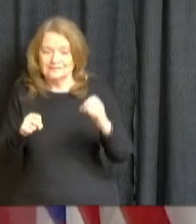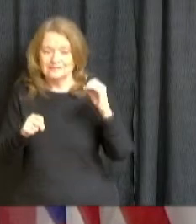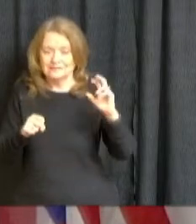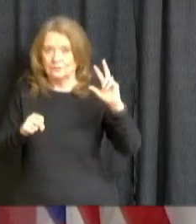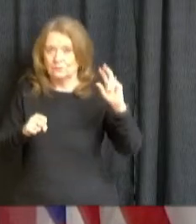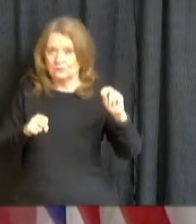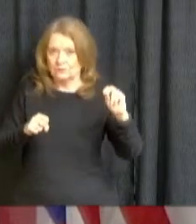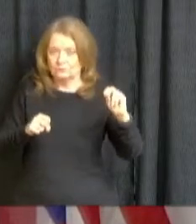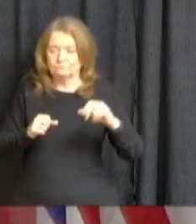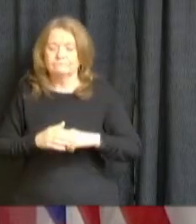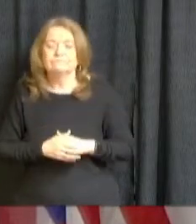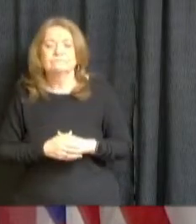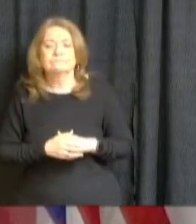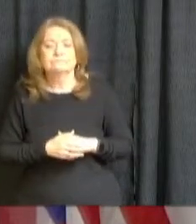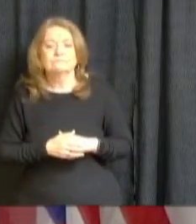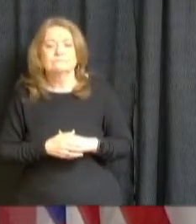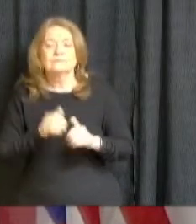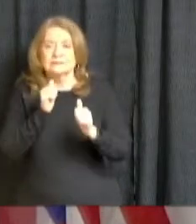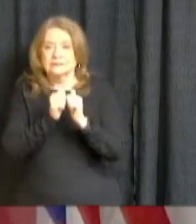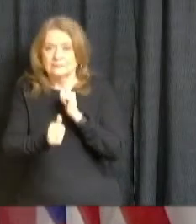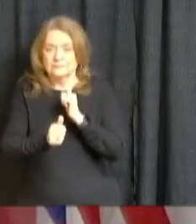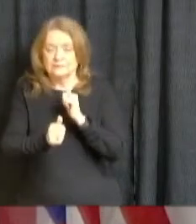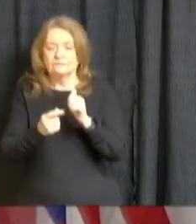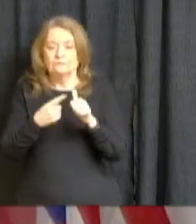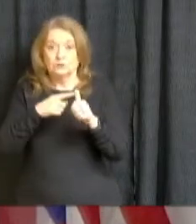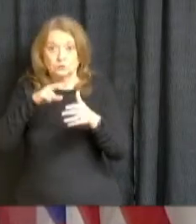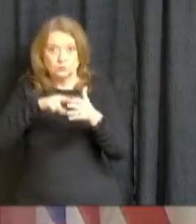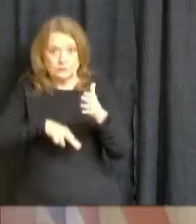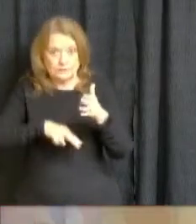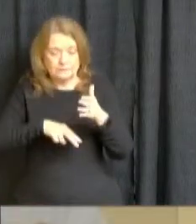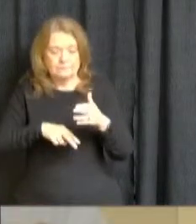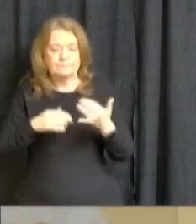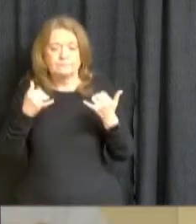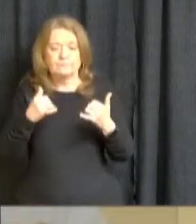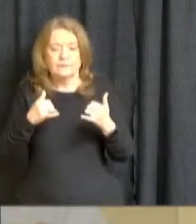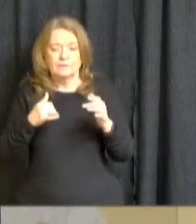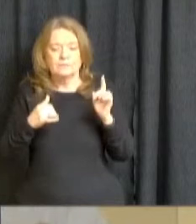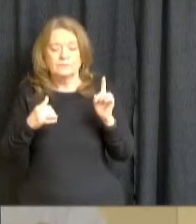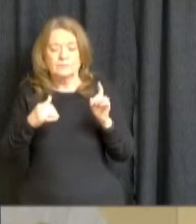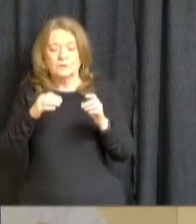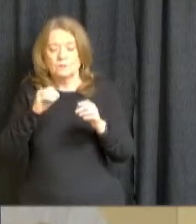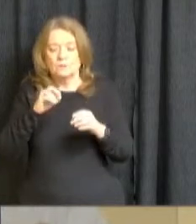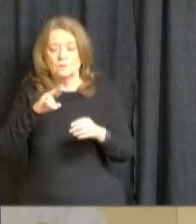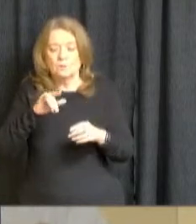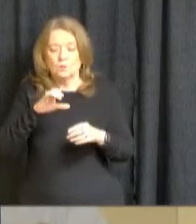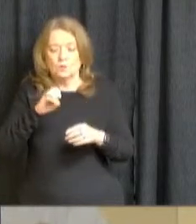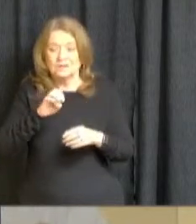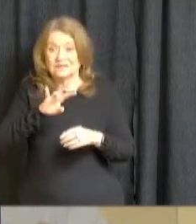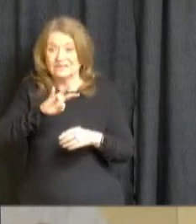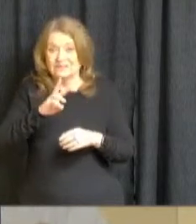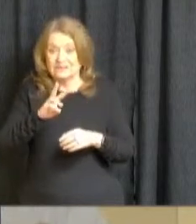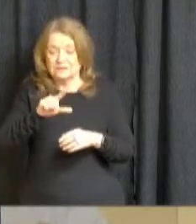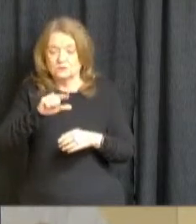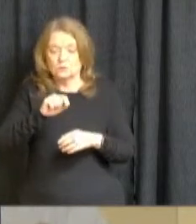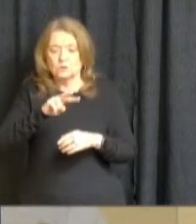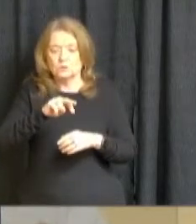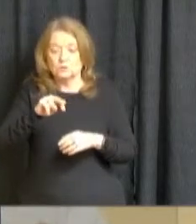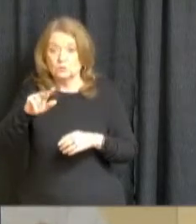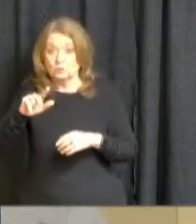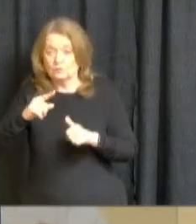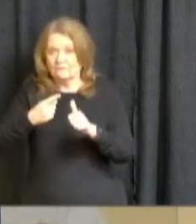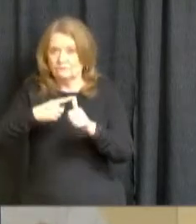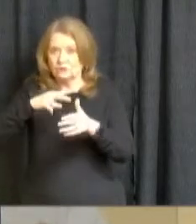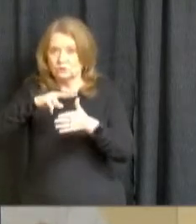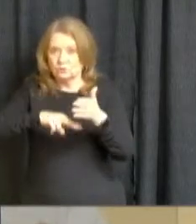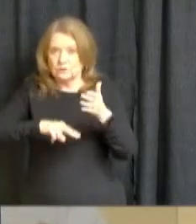no, 0 abstain. Ordinance 75 is adopted. First reading. Councilperson Streetman. Ordinance 76, 2022, 23, first